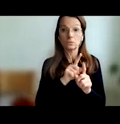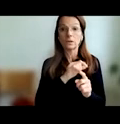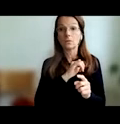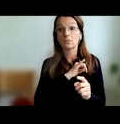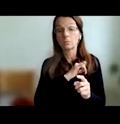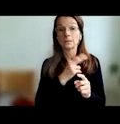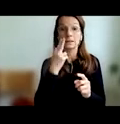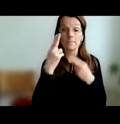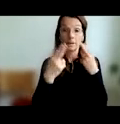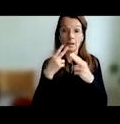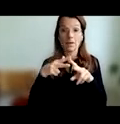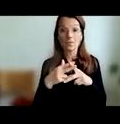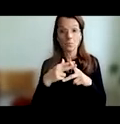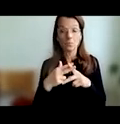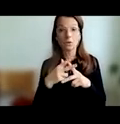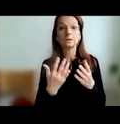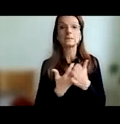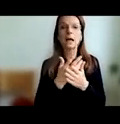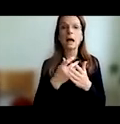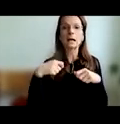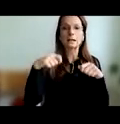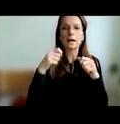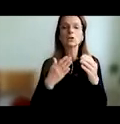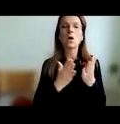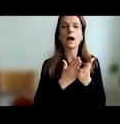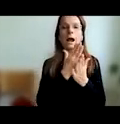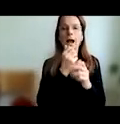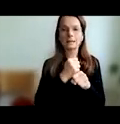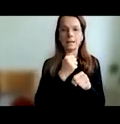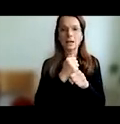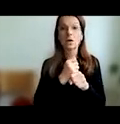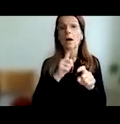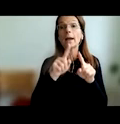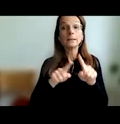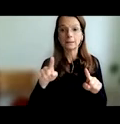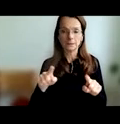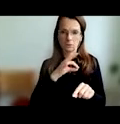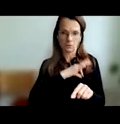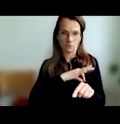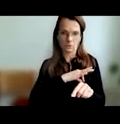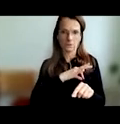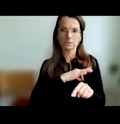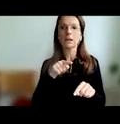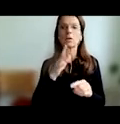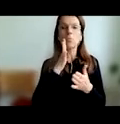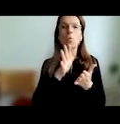to require about different career possibilities and orientations,